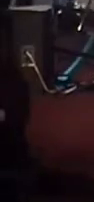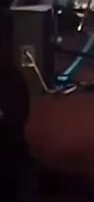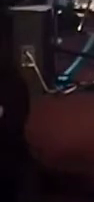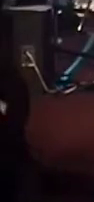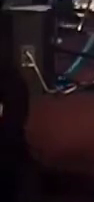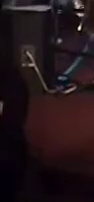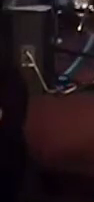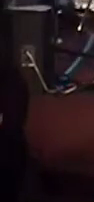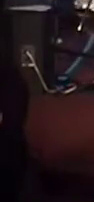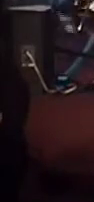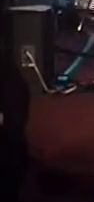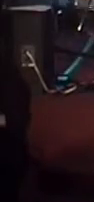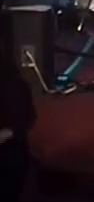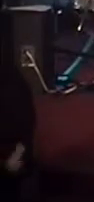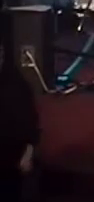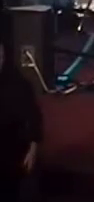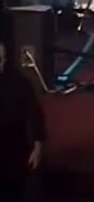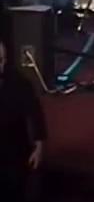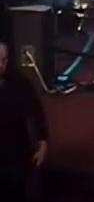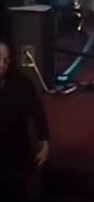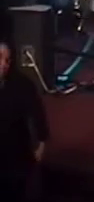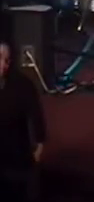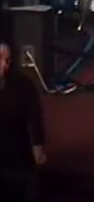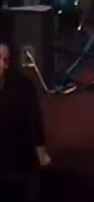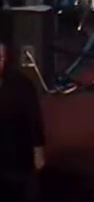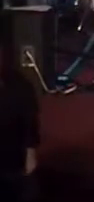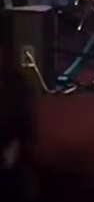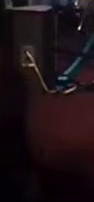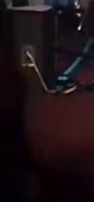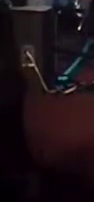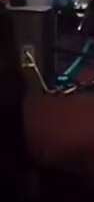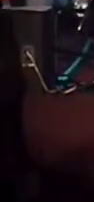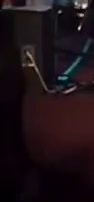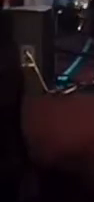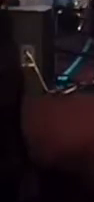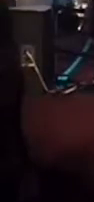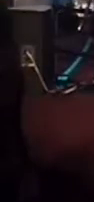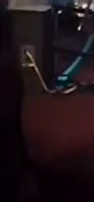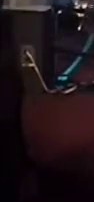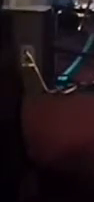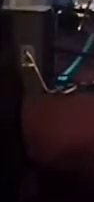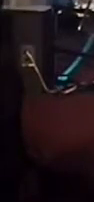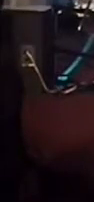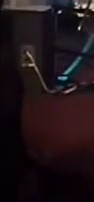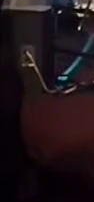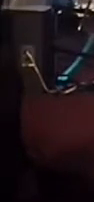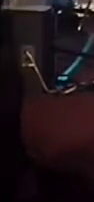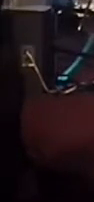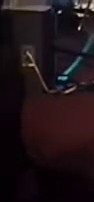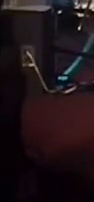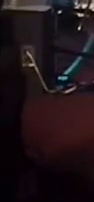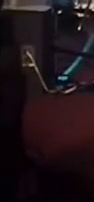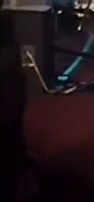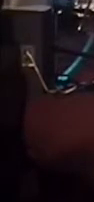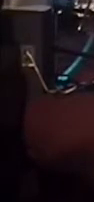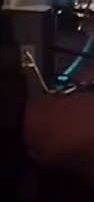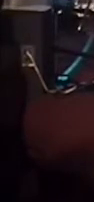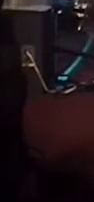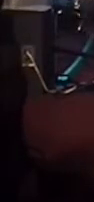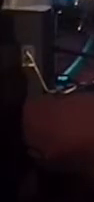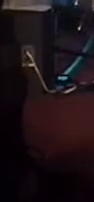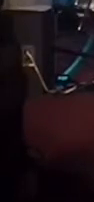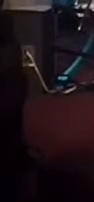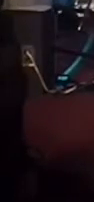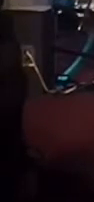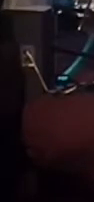that now as we sing the song of invitation. God, I pray for the person in this room that has been questioning whether or not they should follow you. God, I